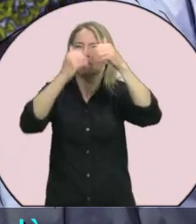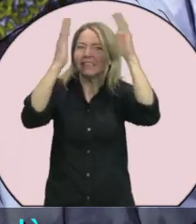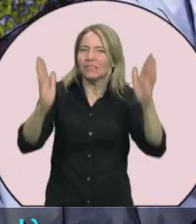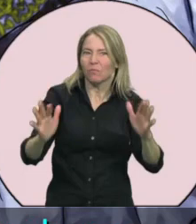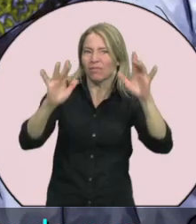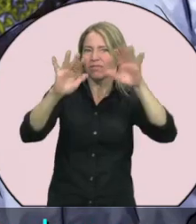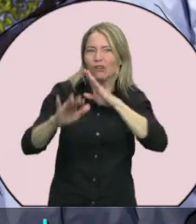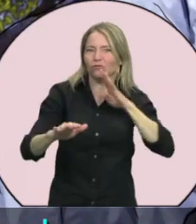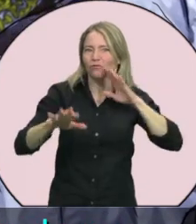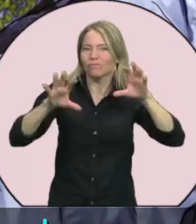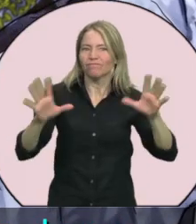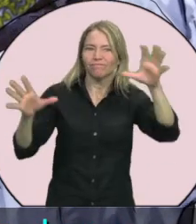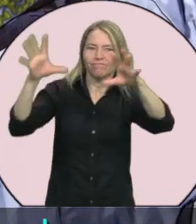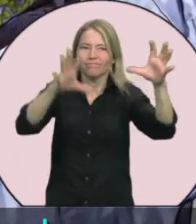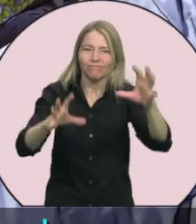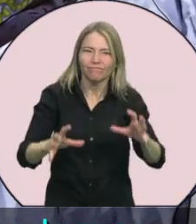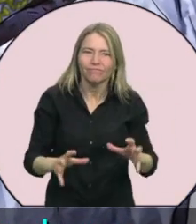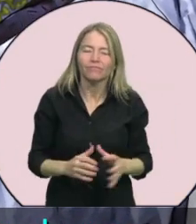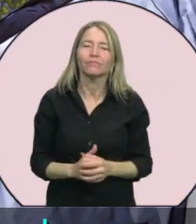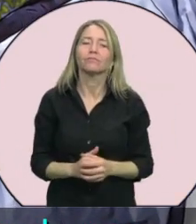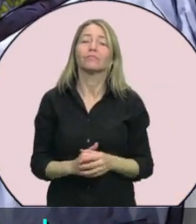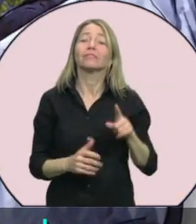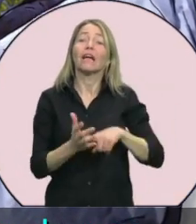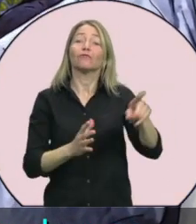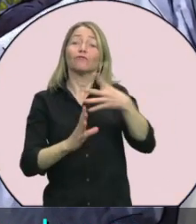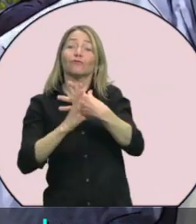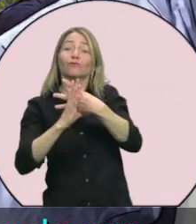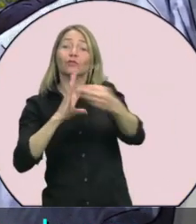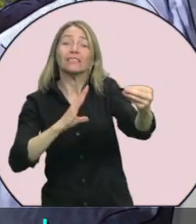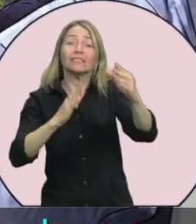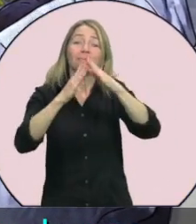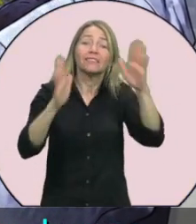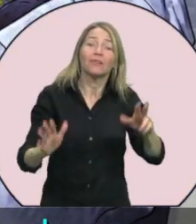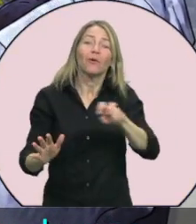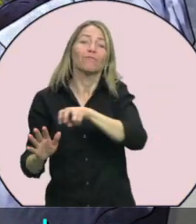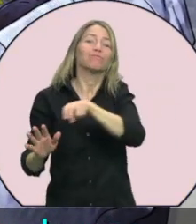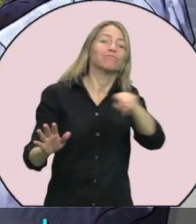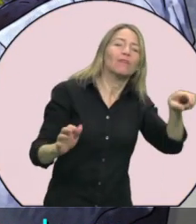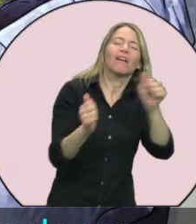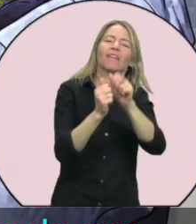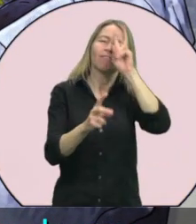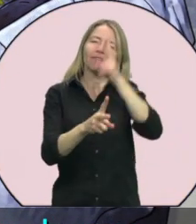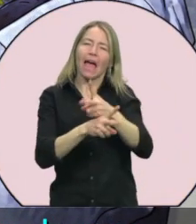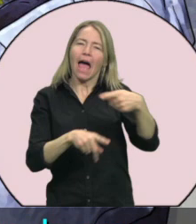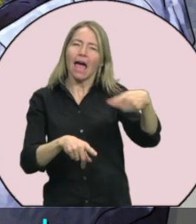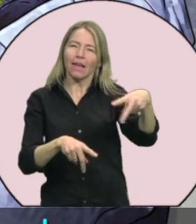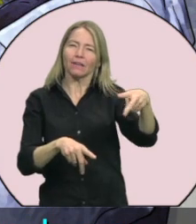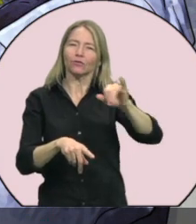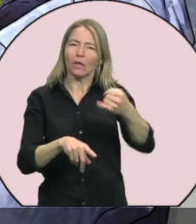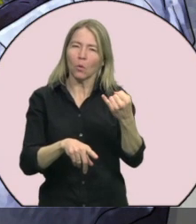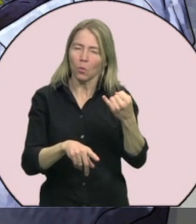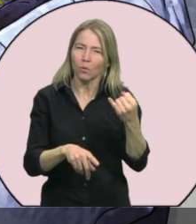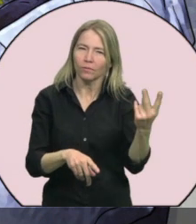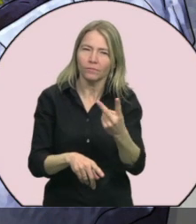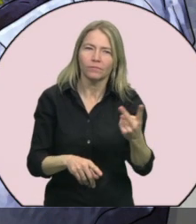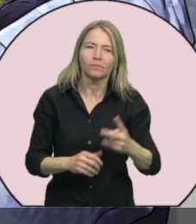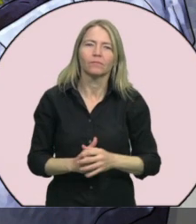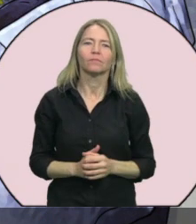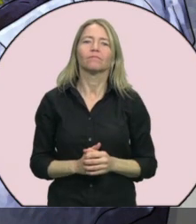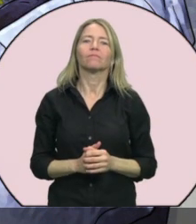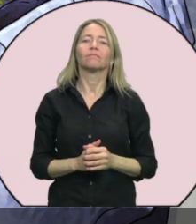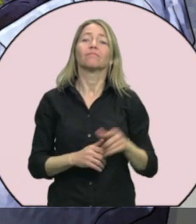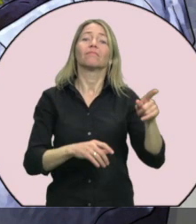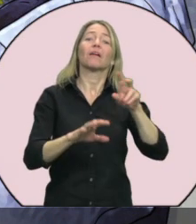And when she went out, she recognized that it was Jacob, her older brother's house. And she wanted to go